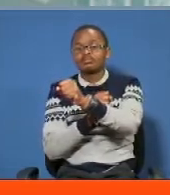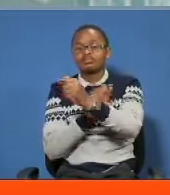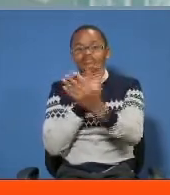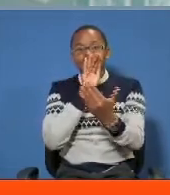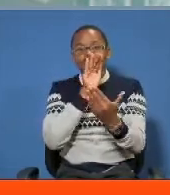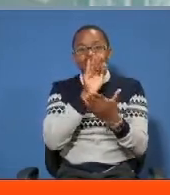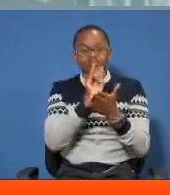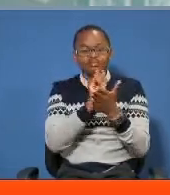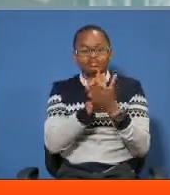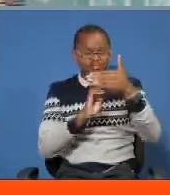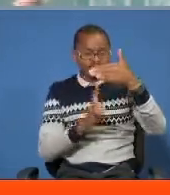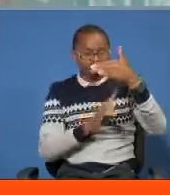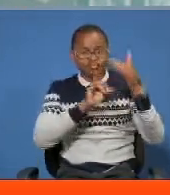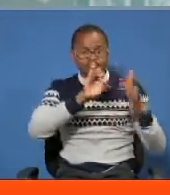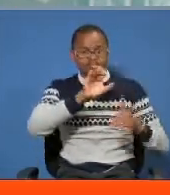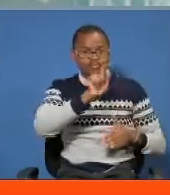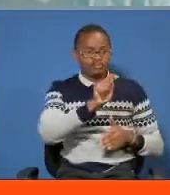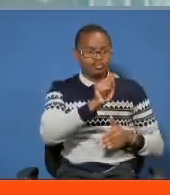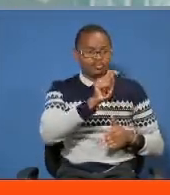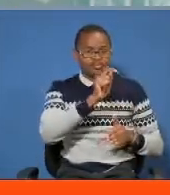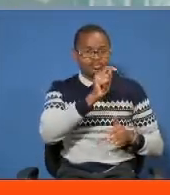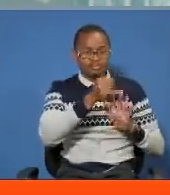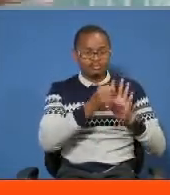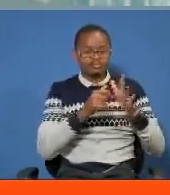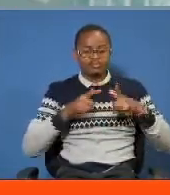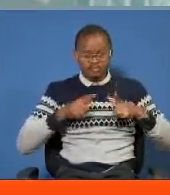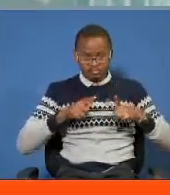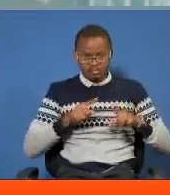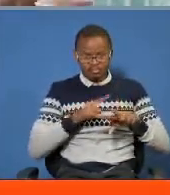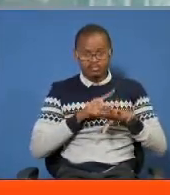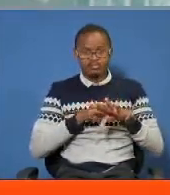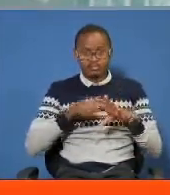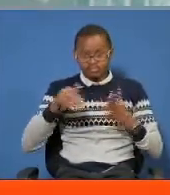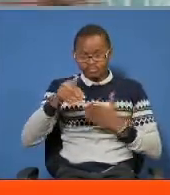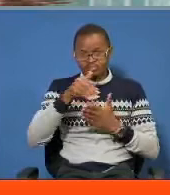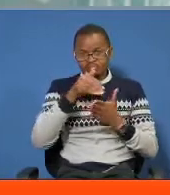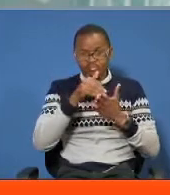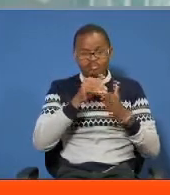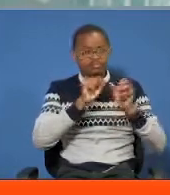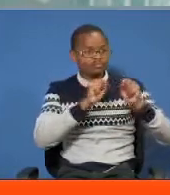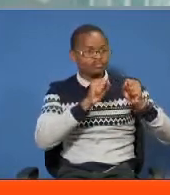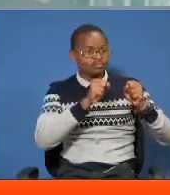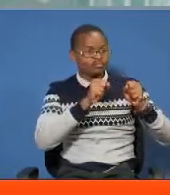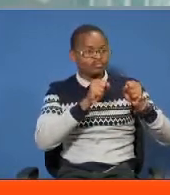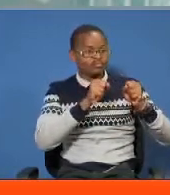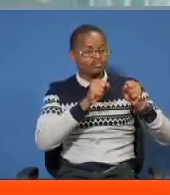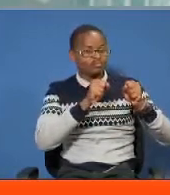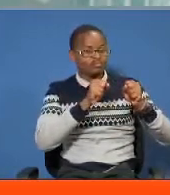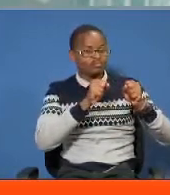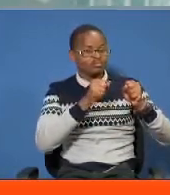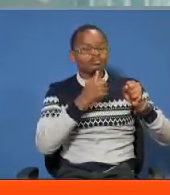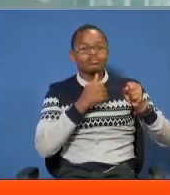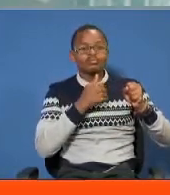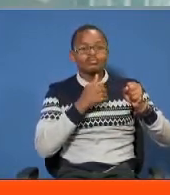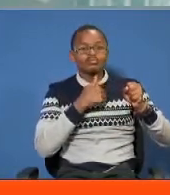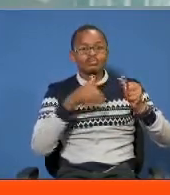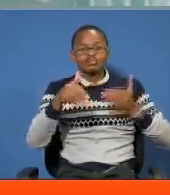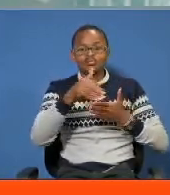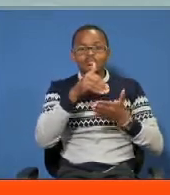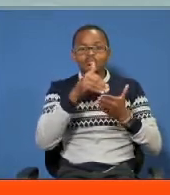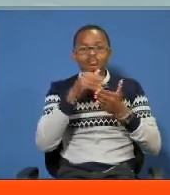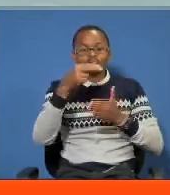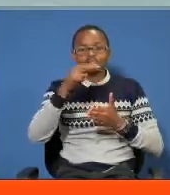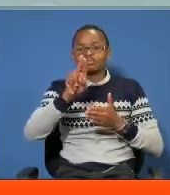kind of approach that, Ministry of ICT, industrialization. Let's decentralize as much as possible the focal, when we have all